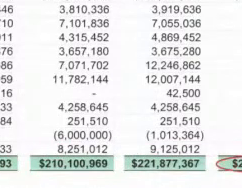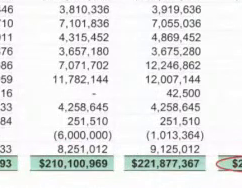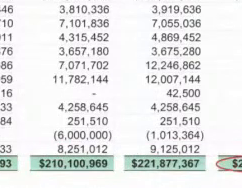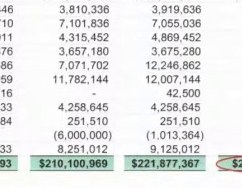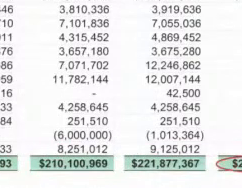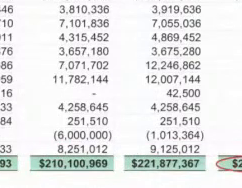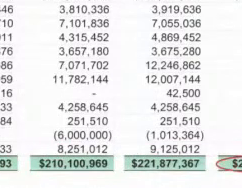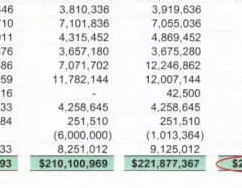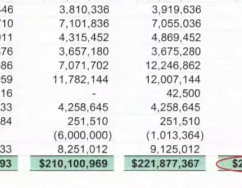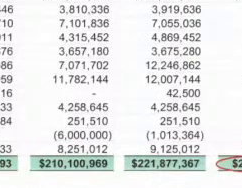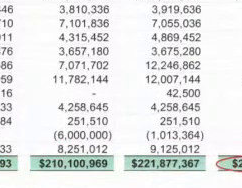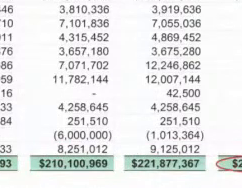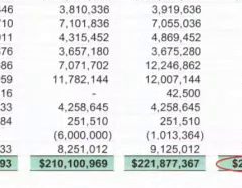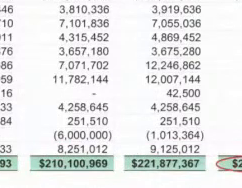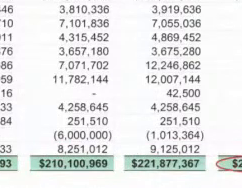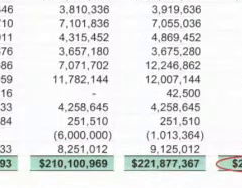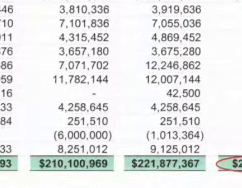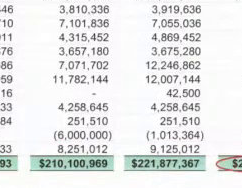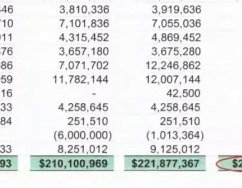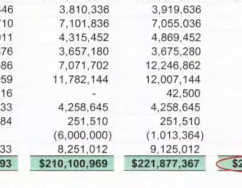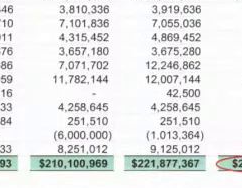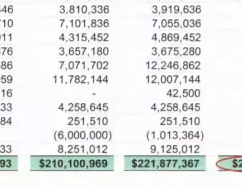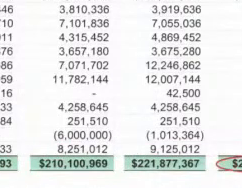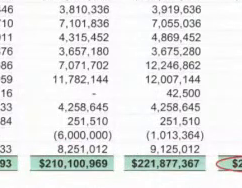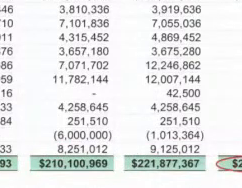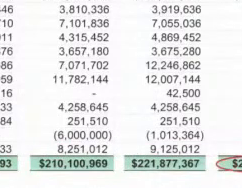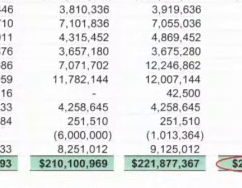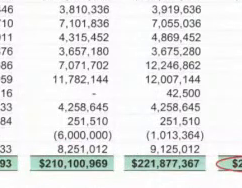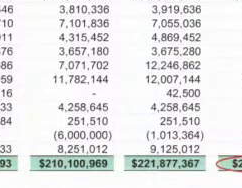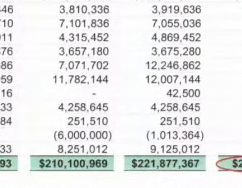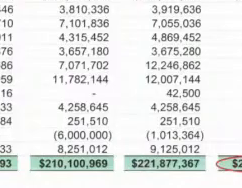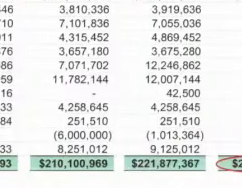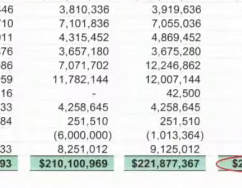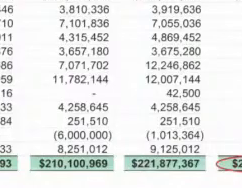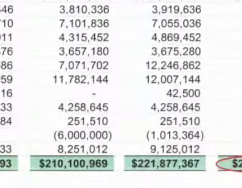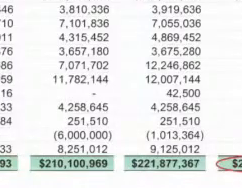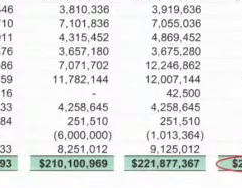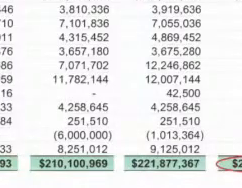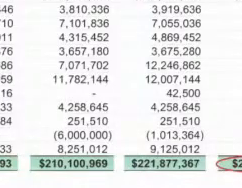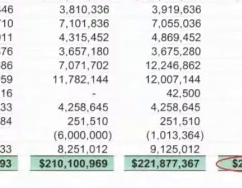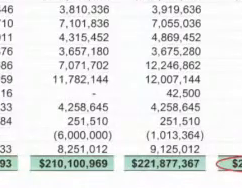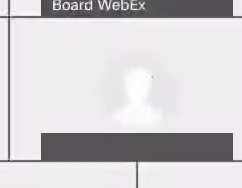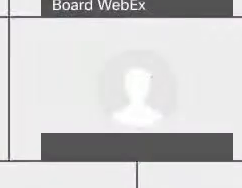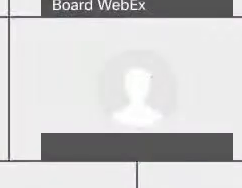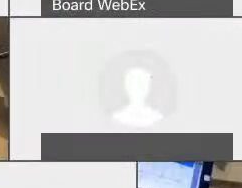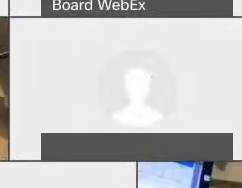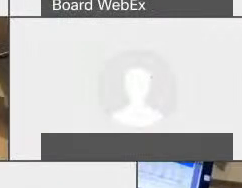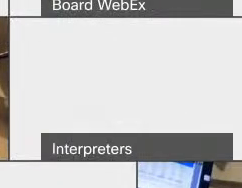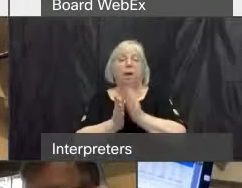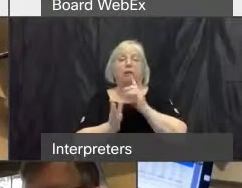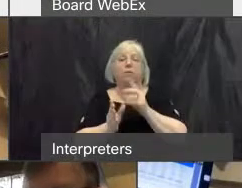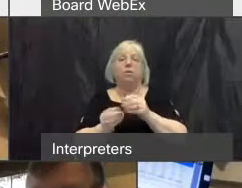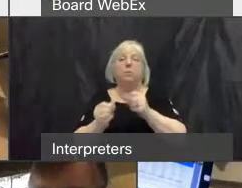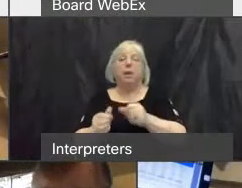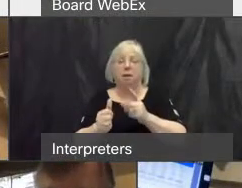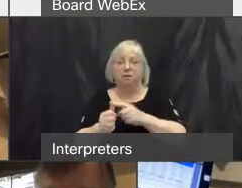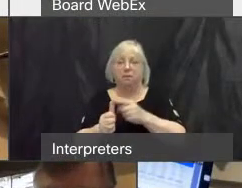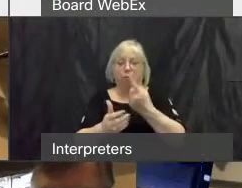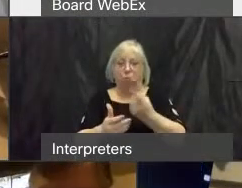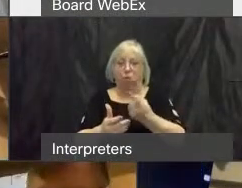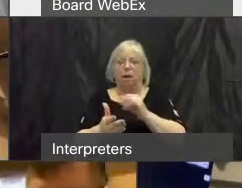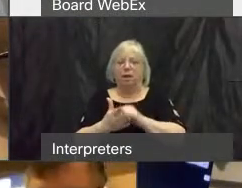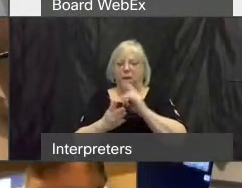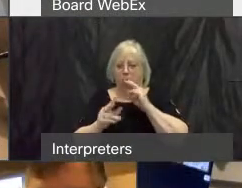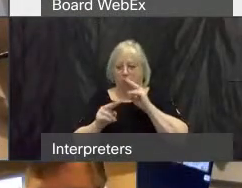tranche. And so the board submitted requests on how the first tranche would be spent, and that was looked at in addition